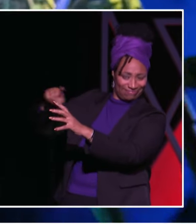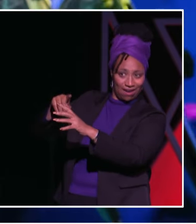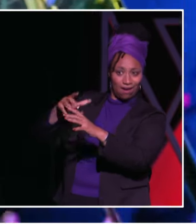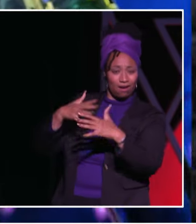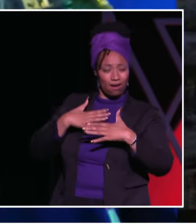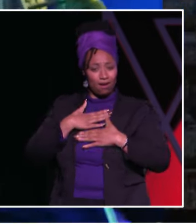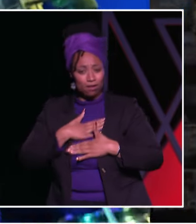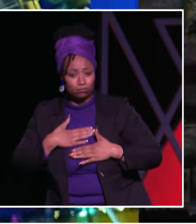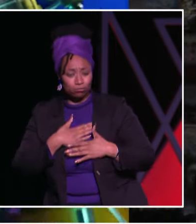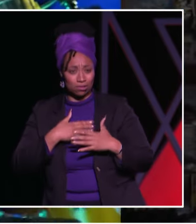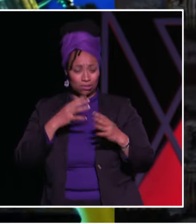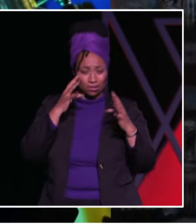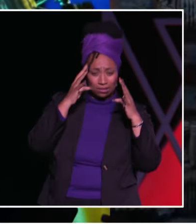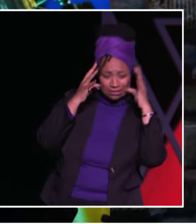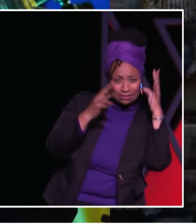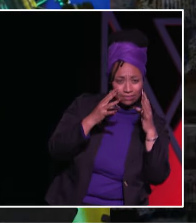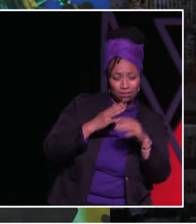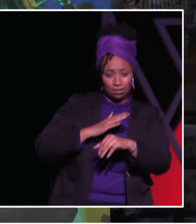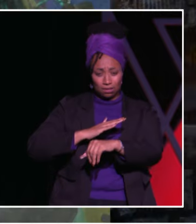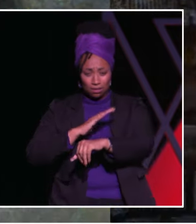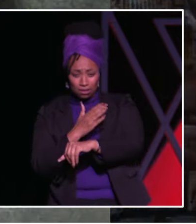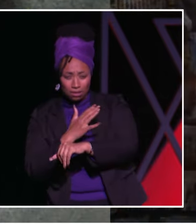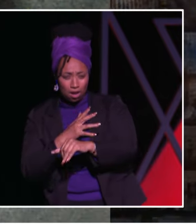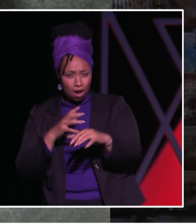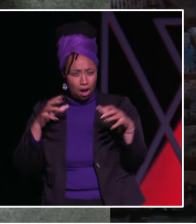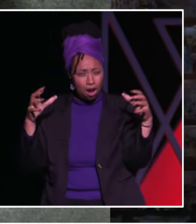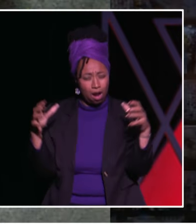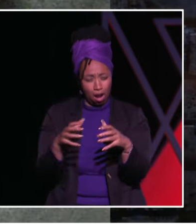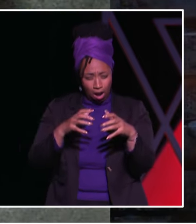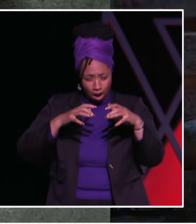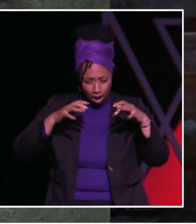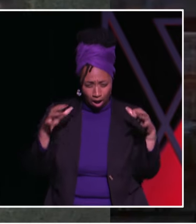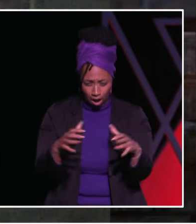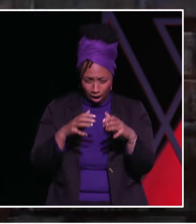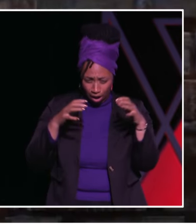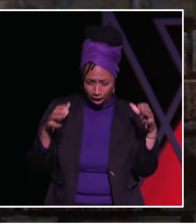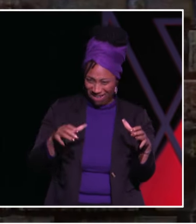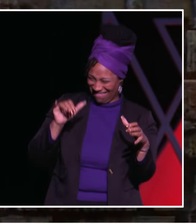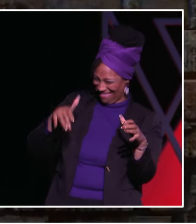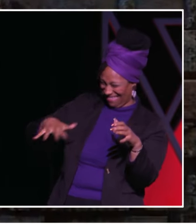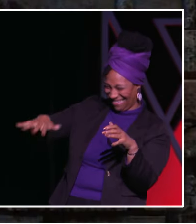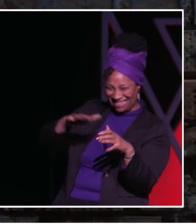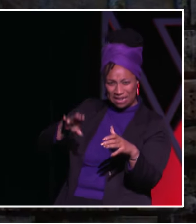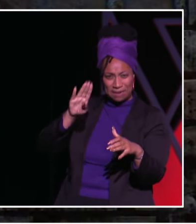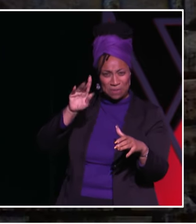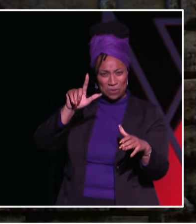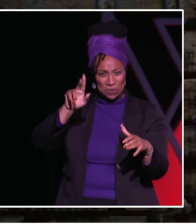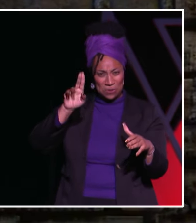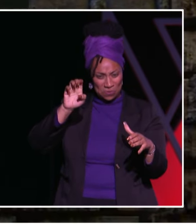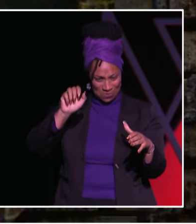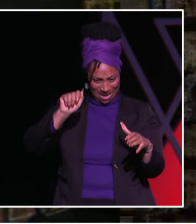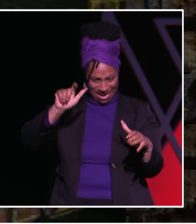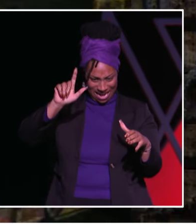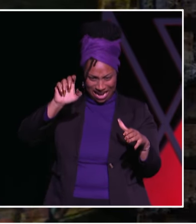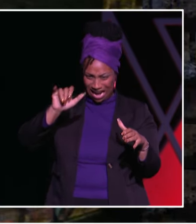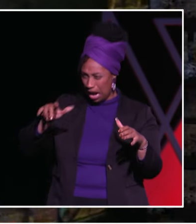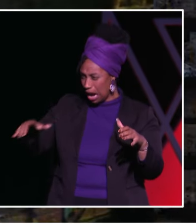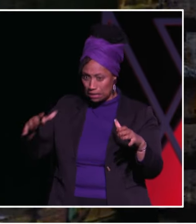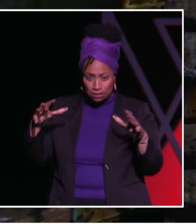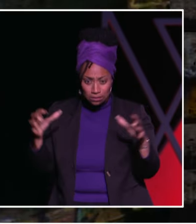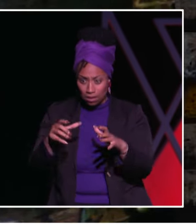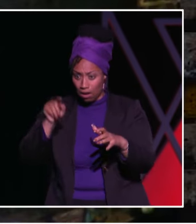no other. Blues Alley has been the stage for giants. And behind it all, Harry